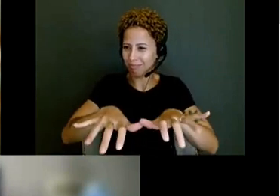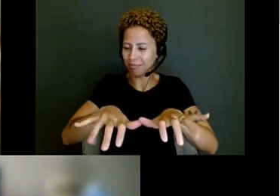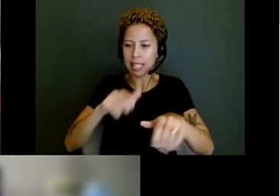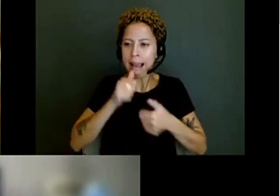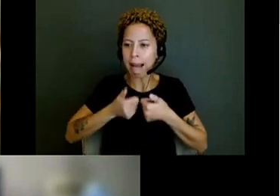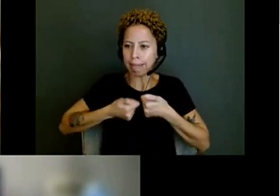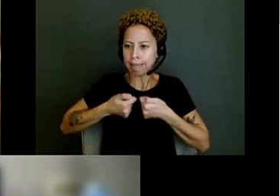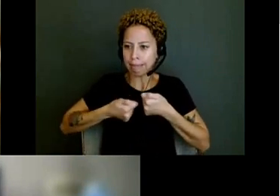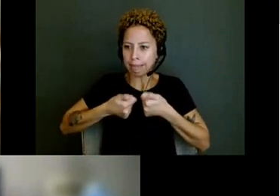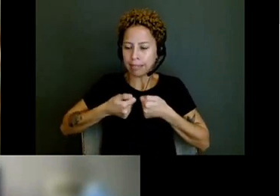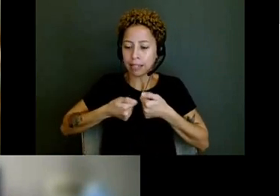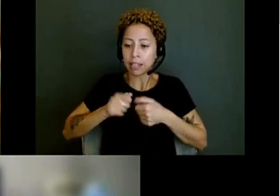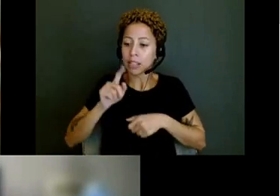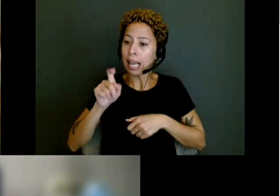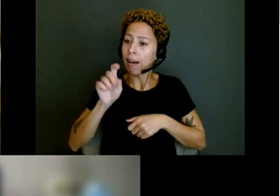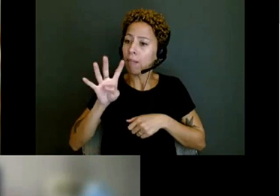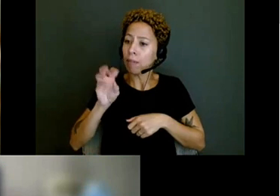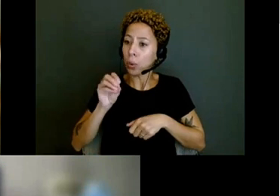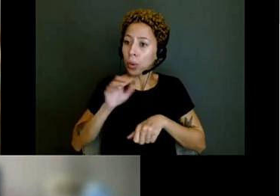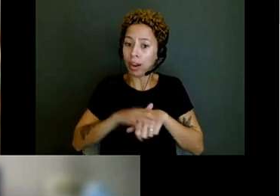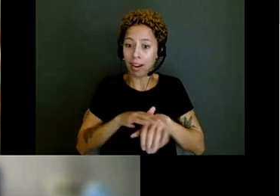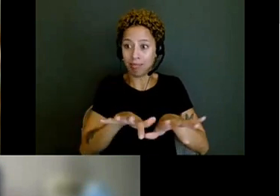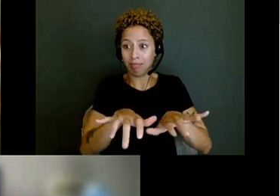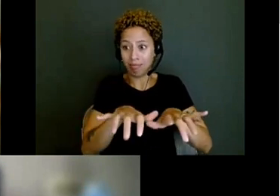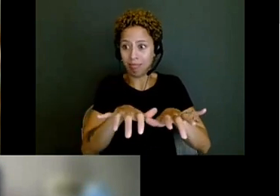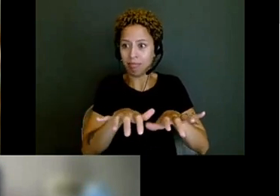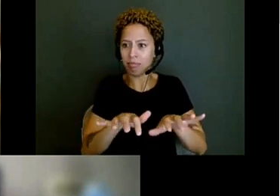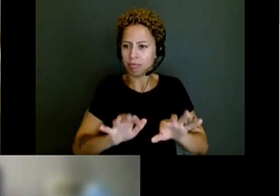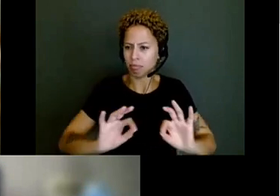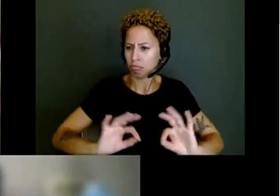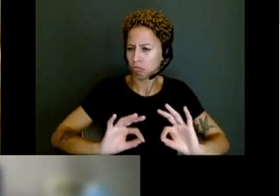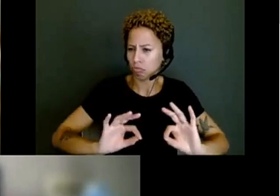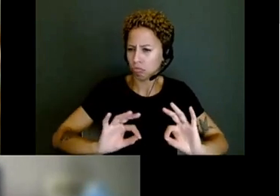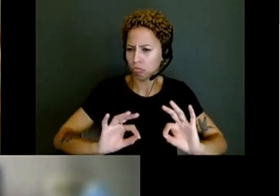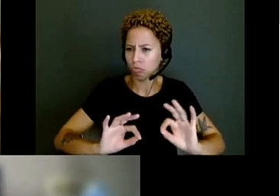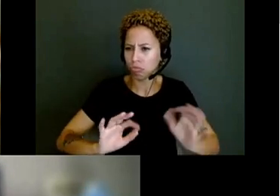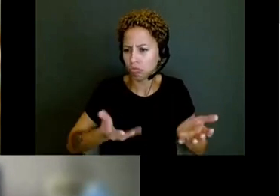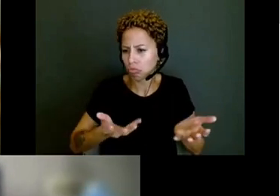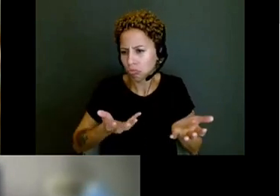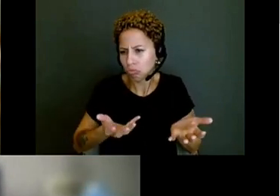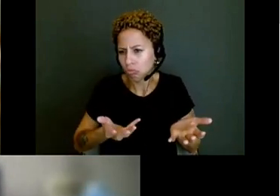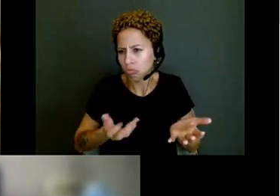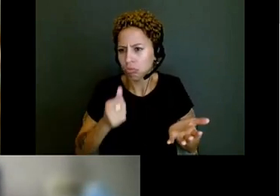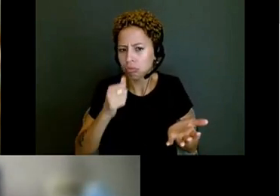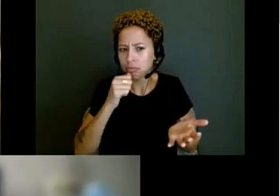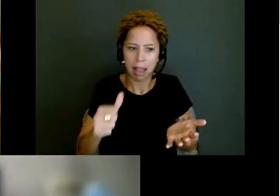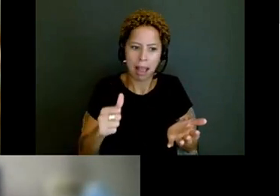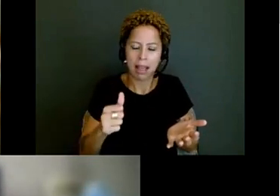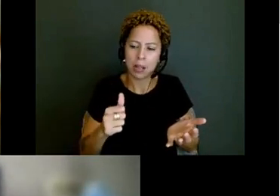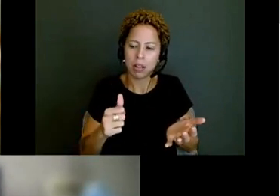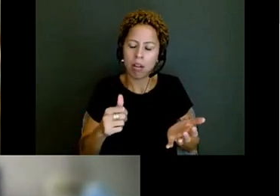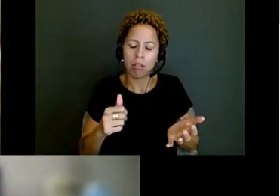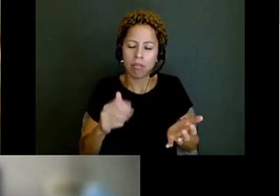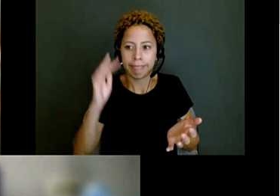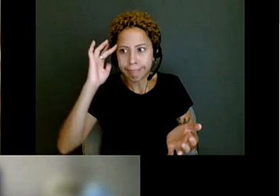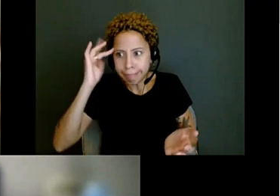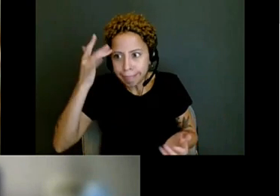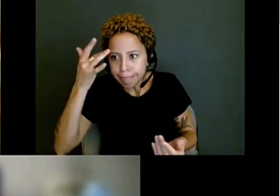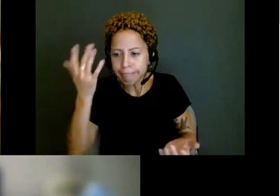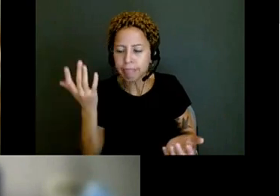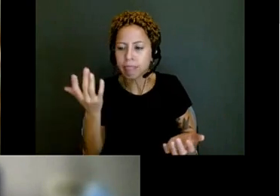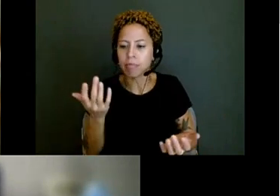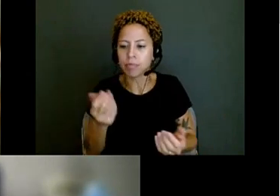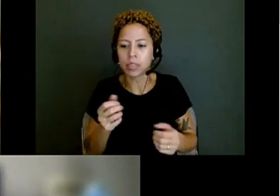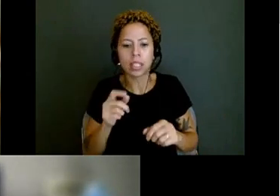a 140 character message on your keyboard on a full-size keyboard is not really that much of a pain in the neck. So you can't dictate